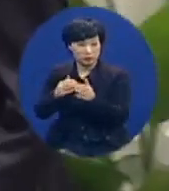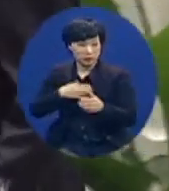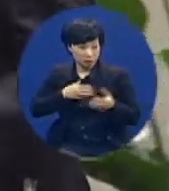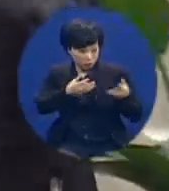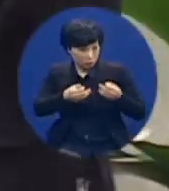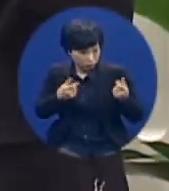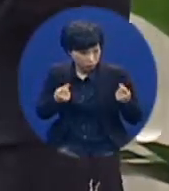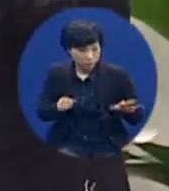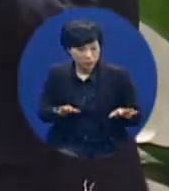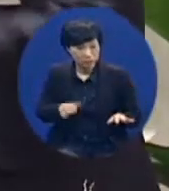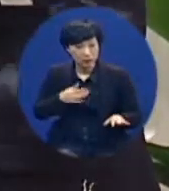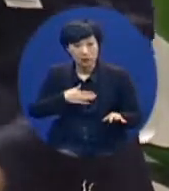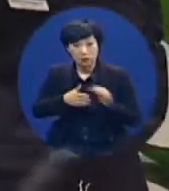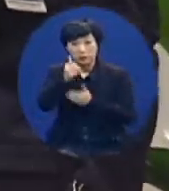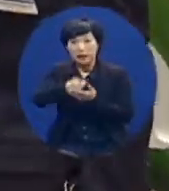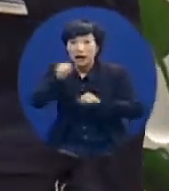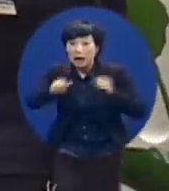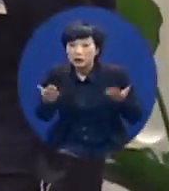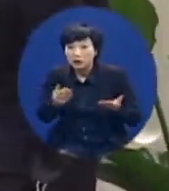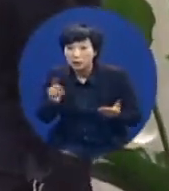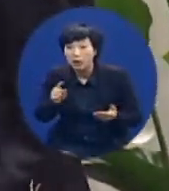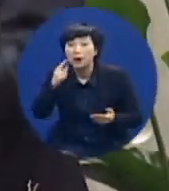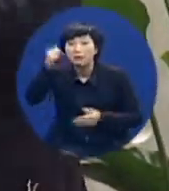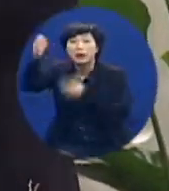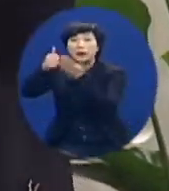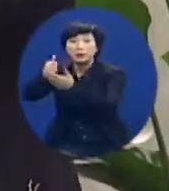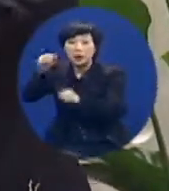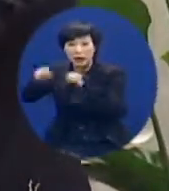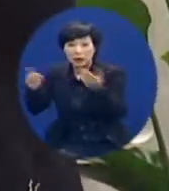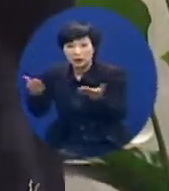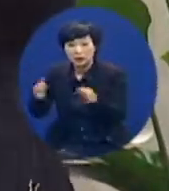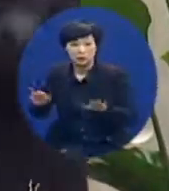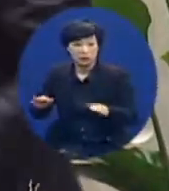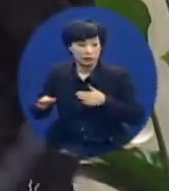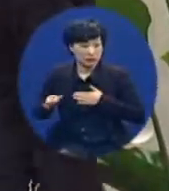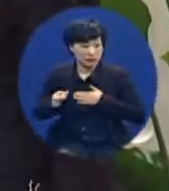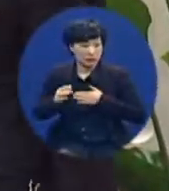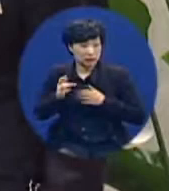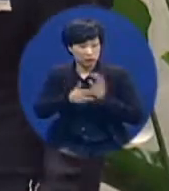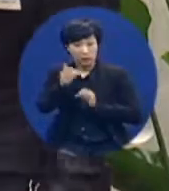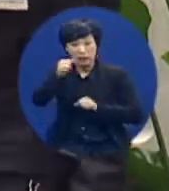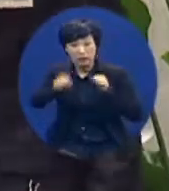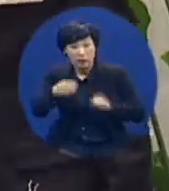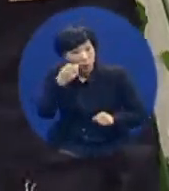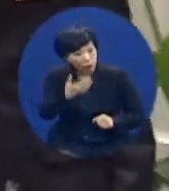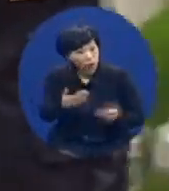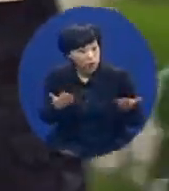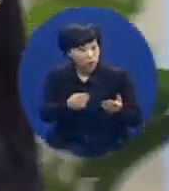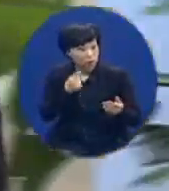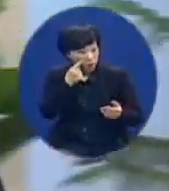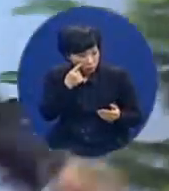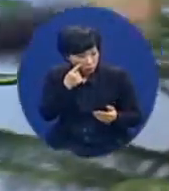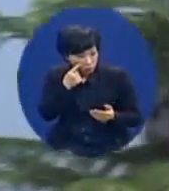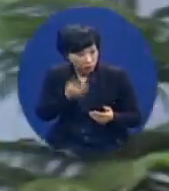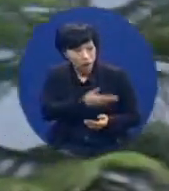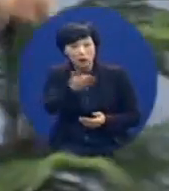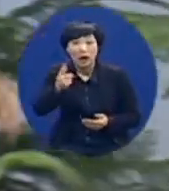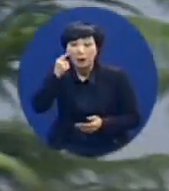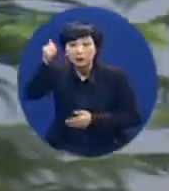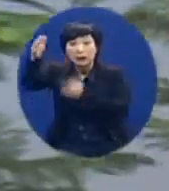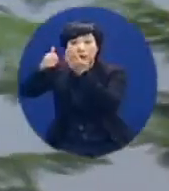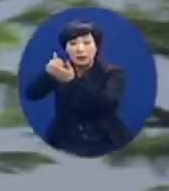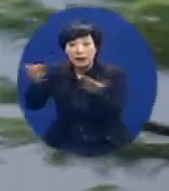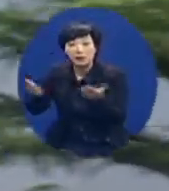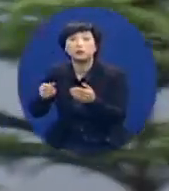who has seen me has seen the Father. What I do is what the Father does. cannot believe